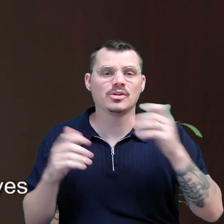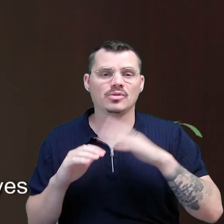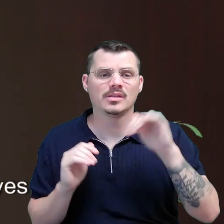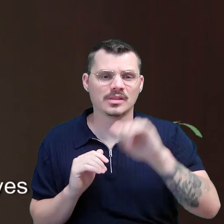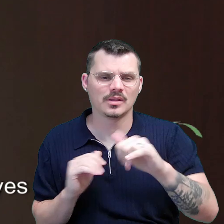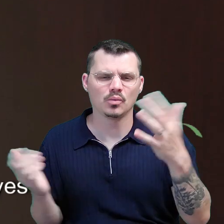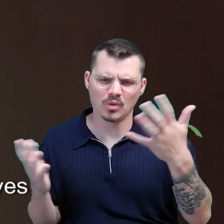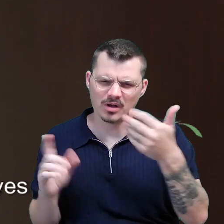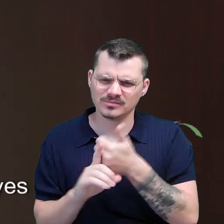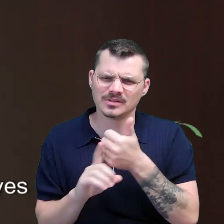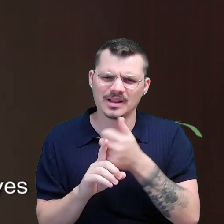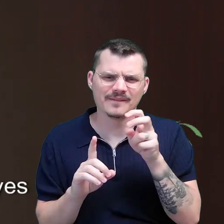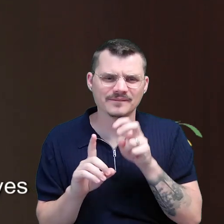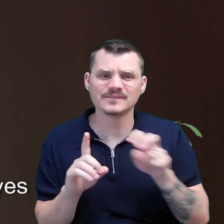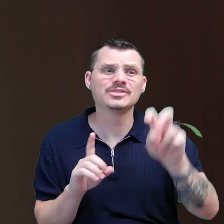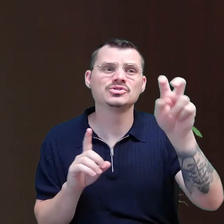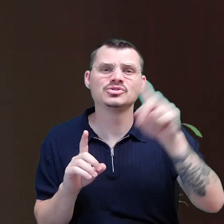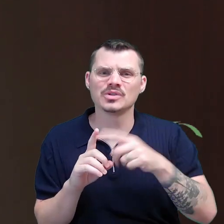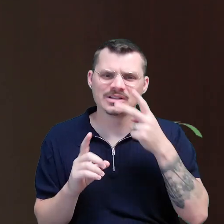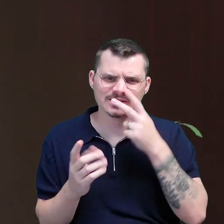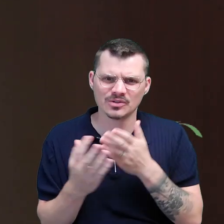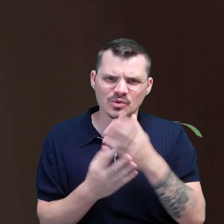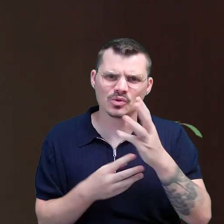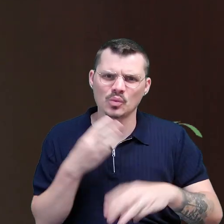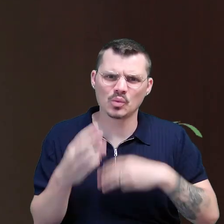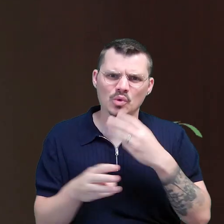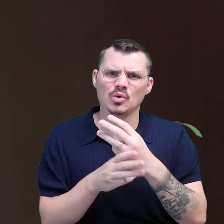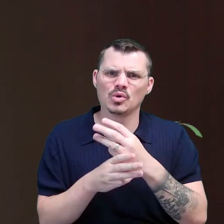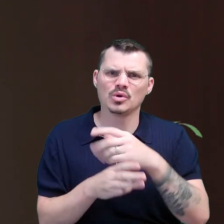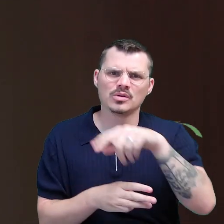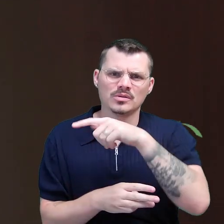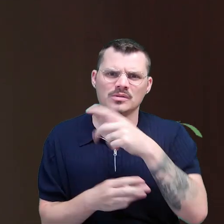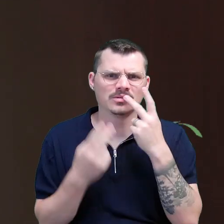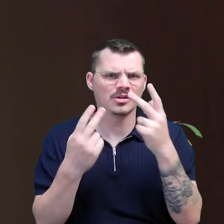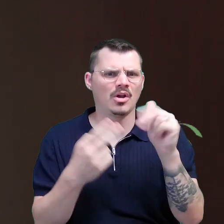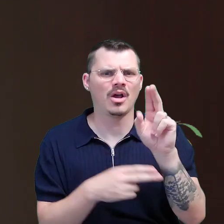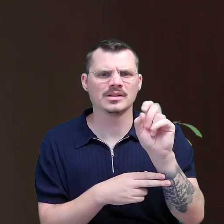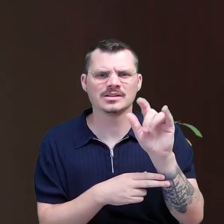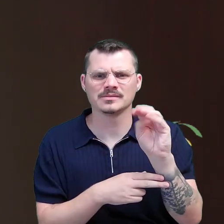an adventure to see the world through the eyes of people with autism.